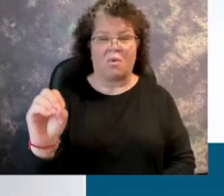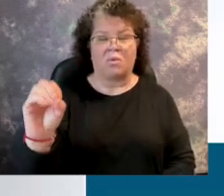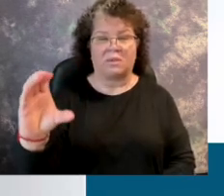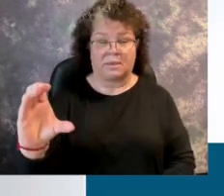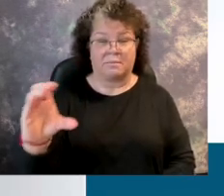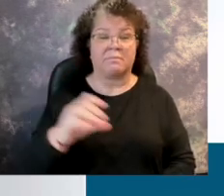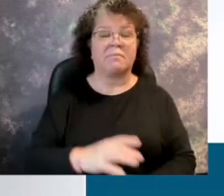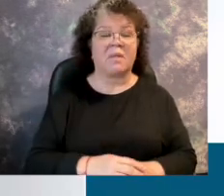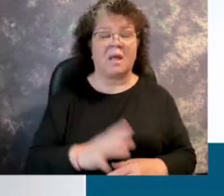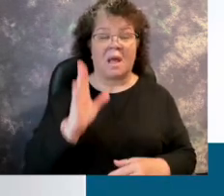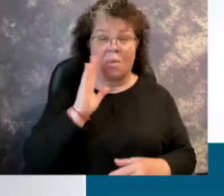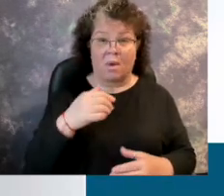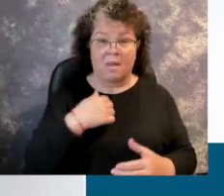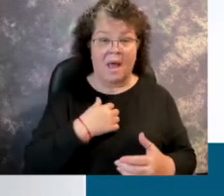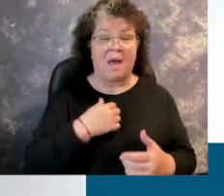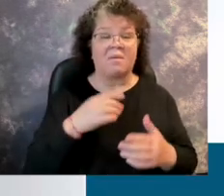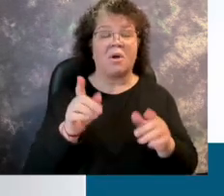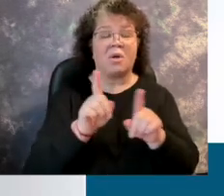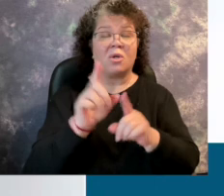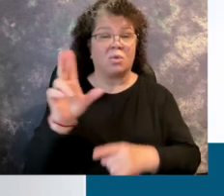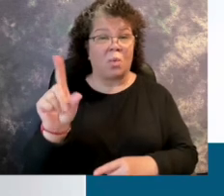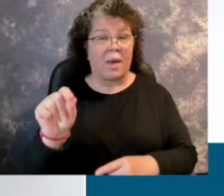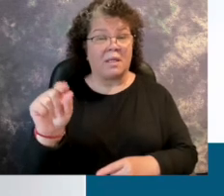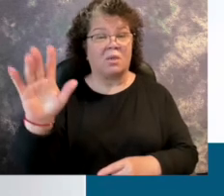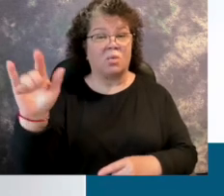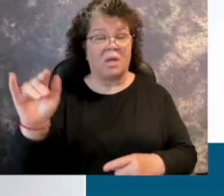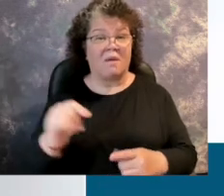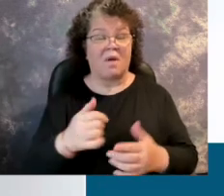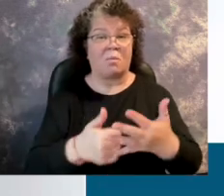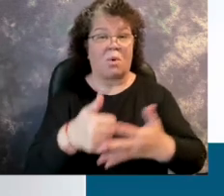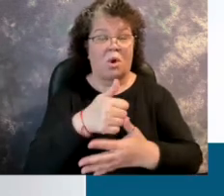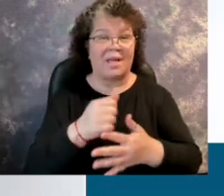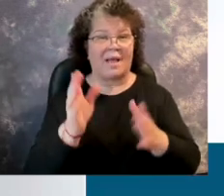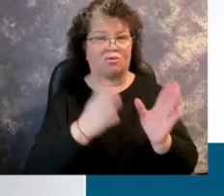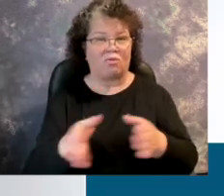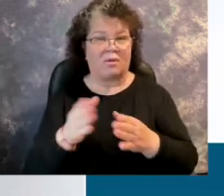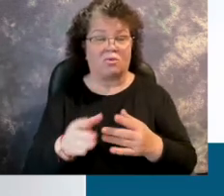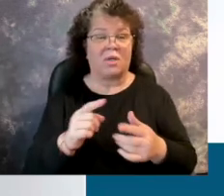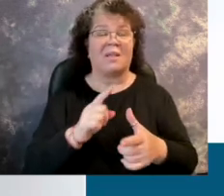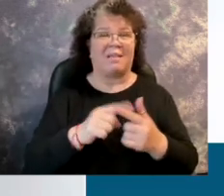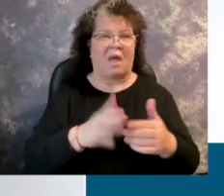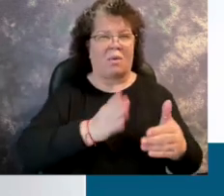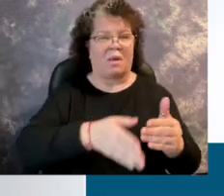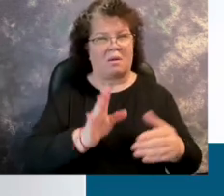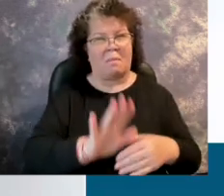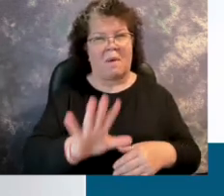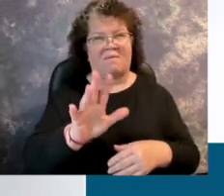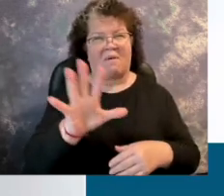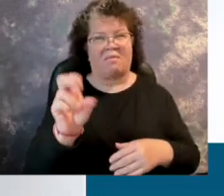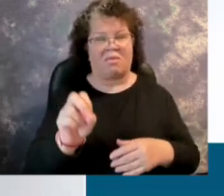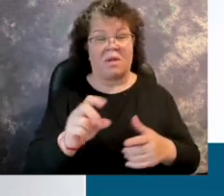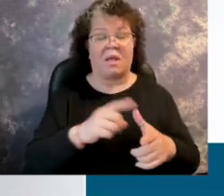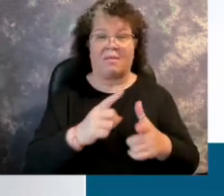about 2025 priorities and strategies. That will wrap up around 5:30, and we will